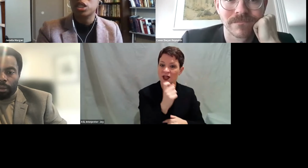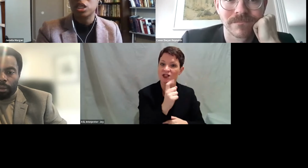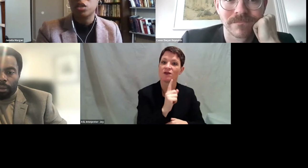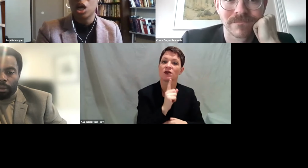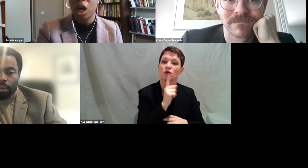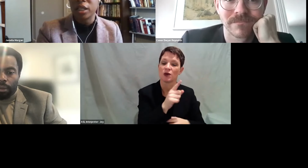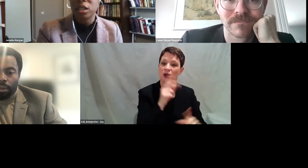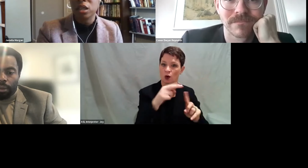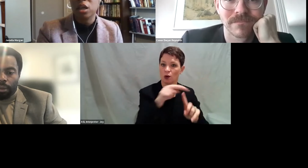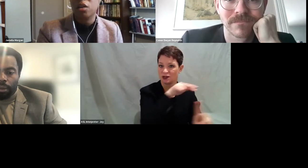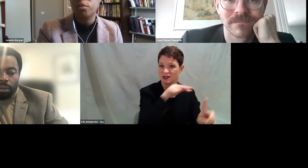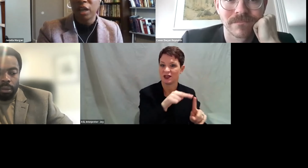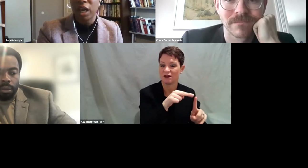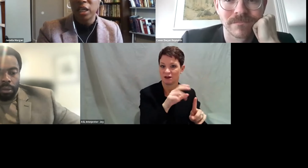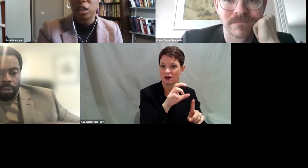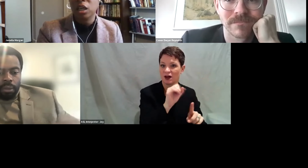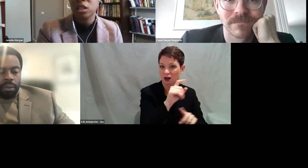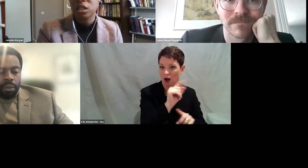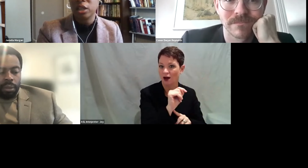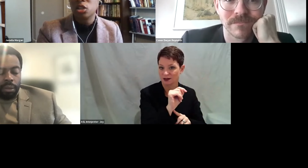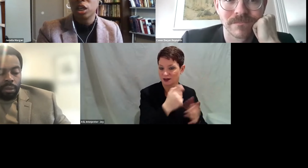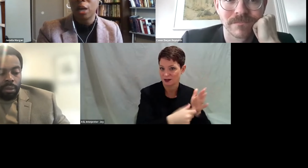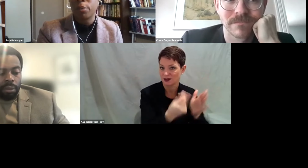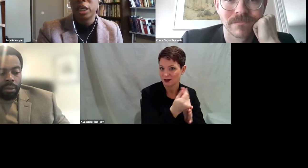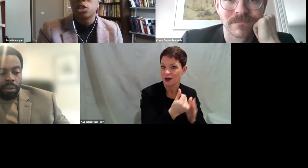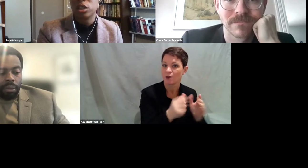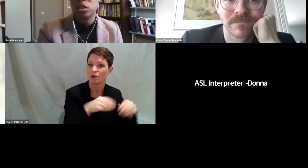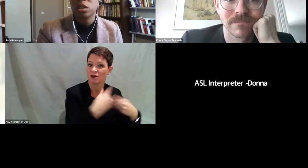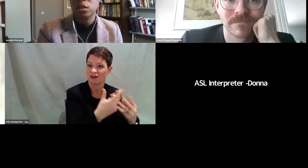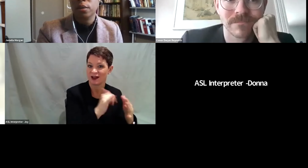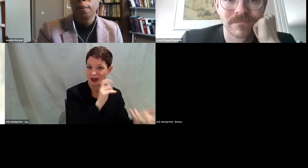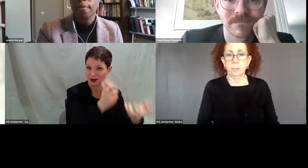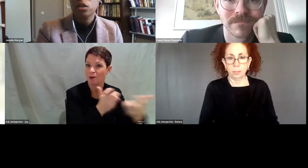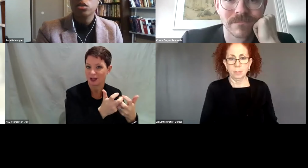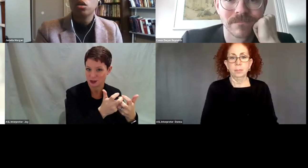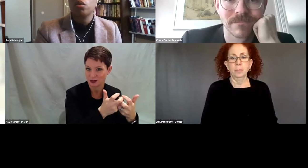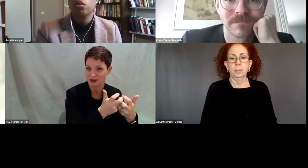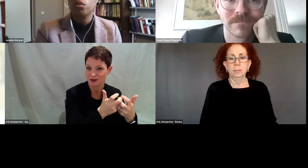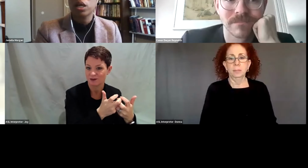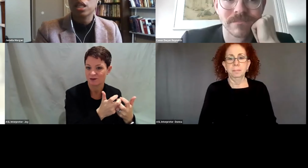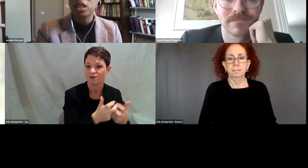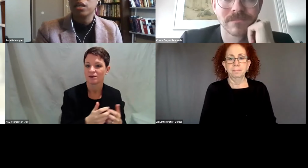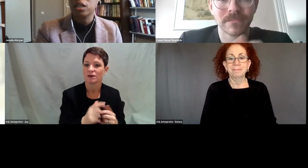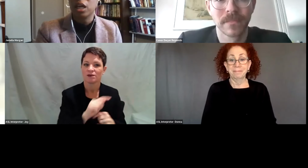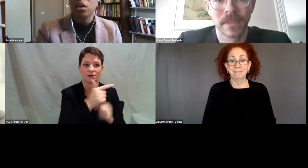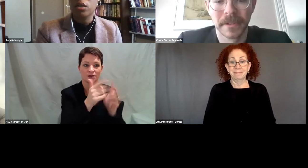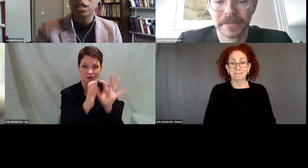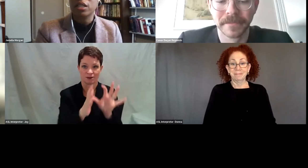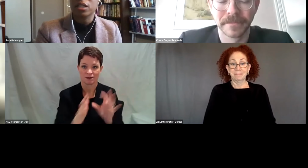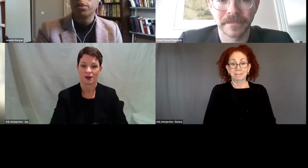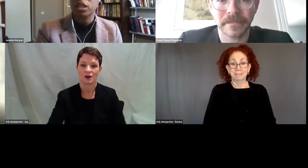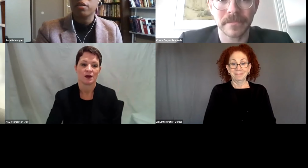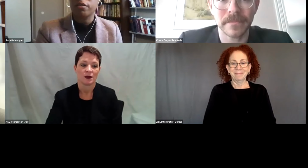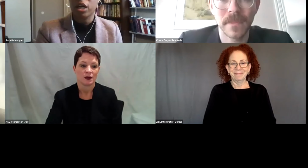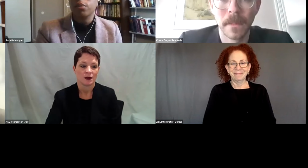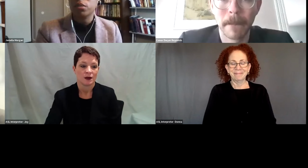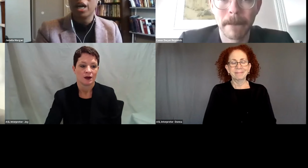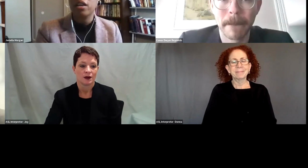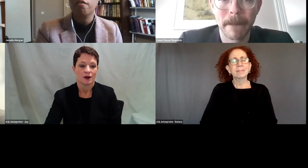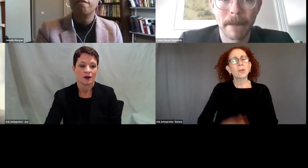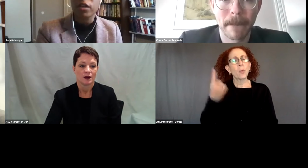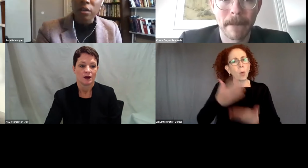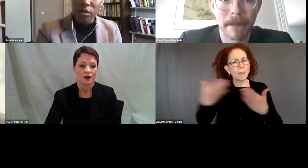or perceived cost of providing such accommodations. So one of the things that I note is that disability